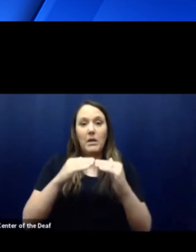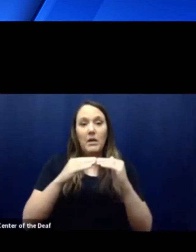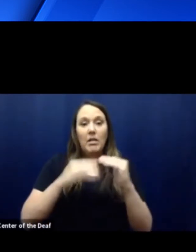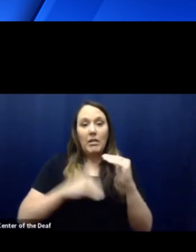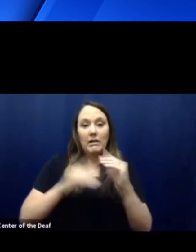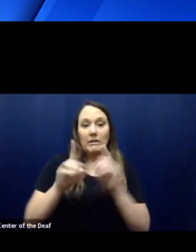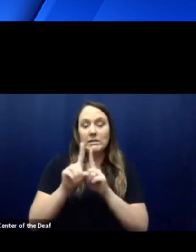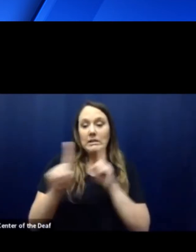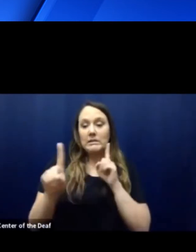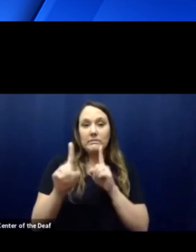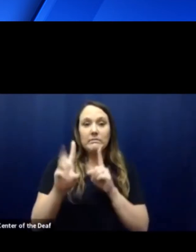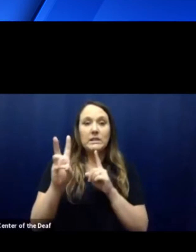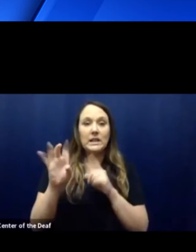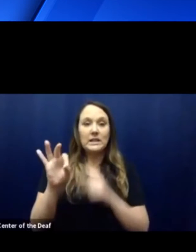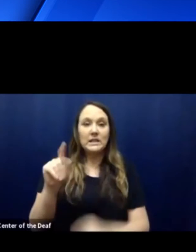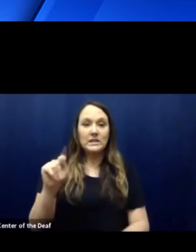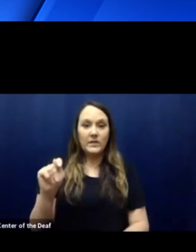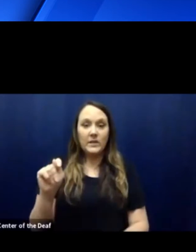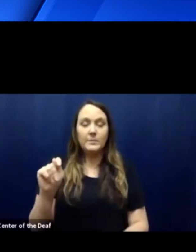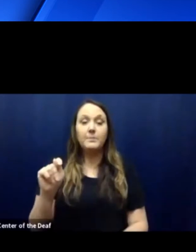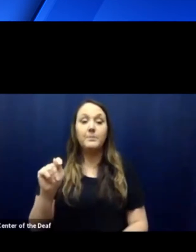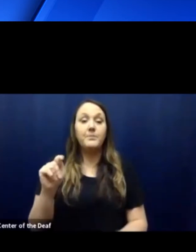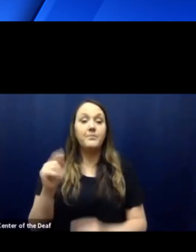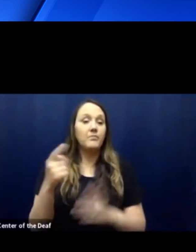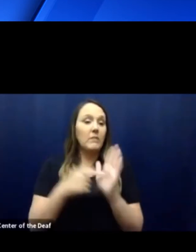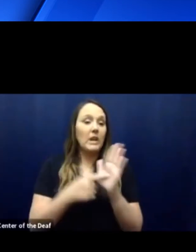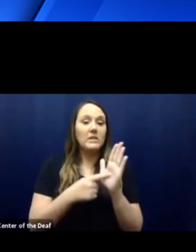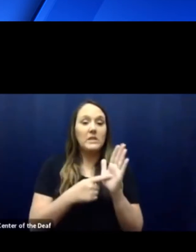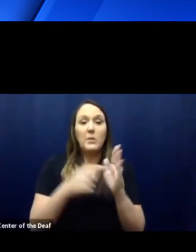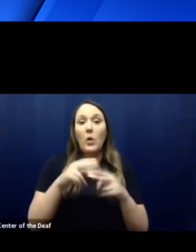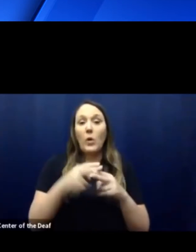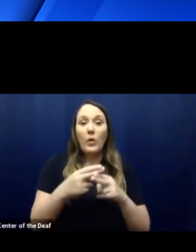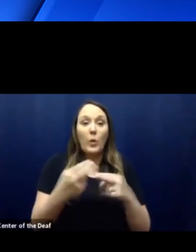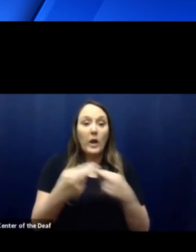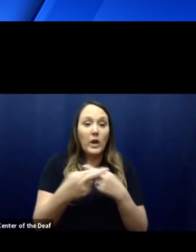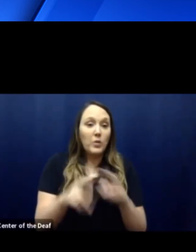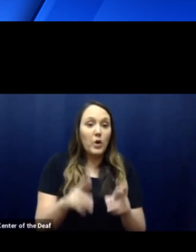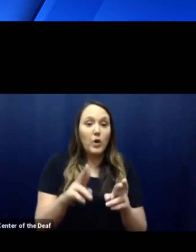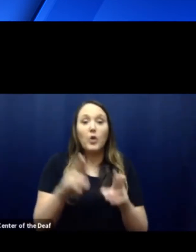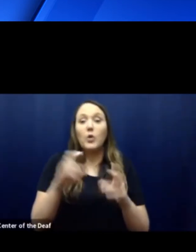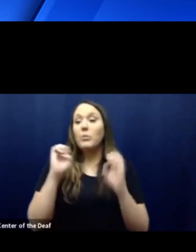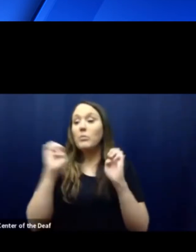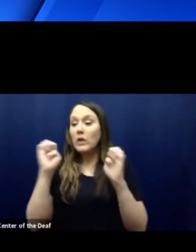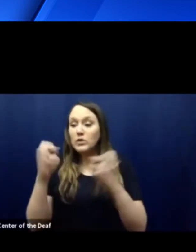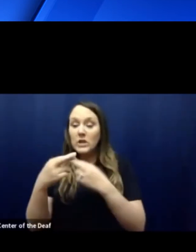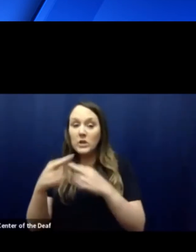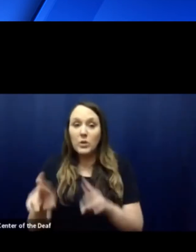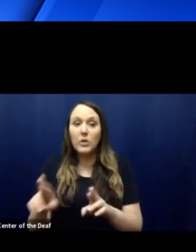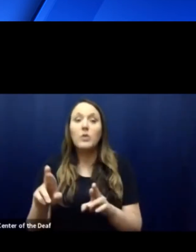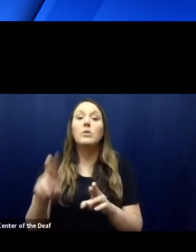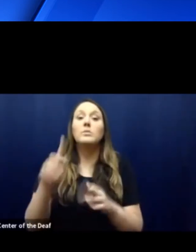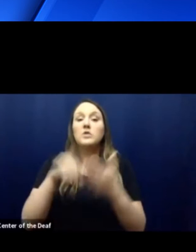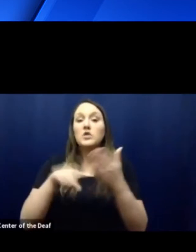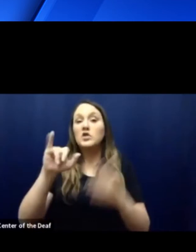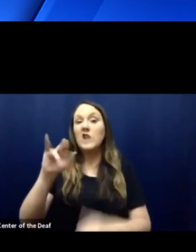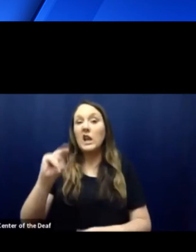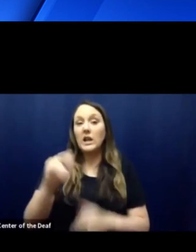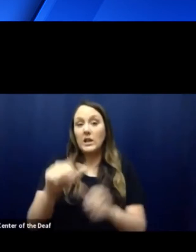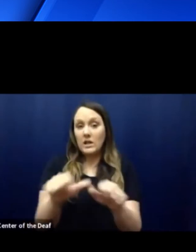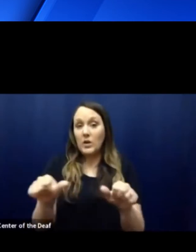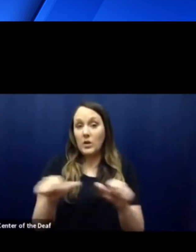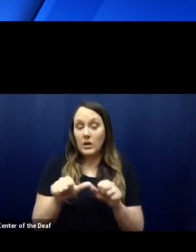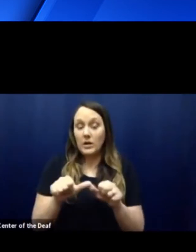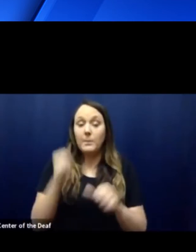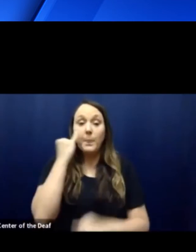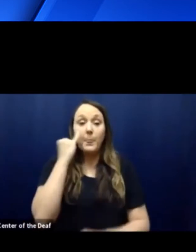can't be maintained, such as in the weight rooms, group fitness studios, or check-in areas. If you find